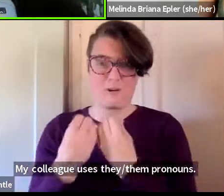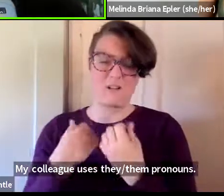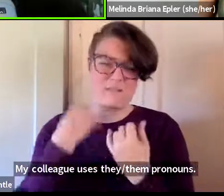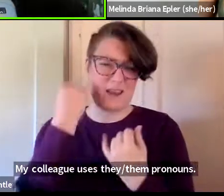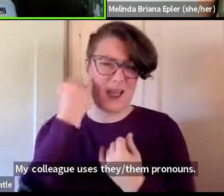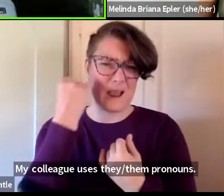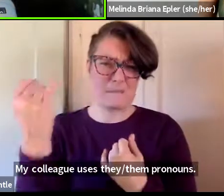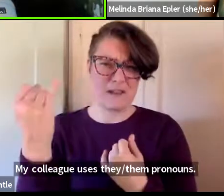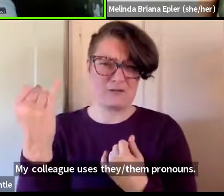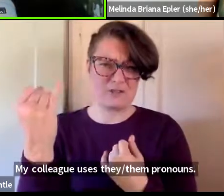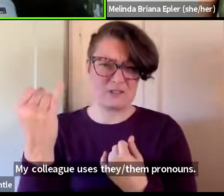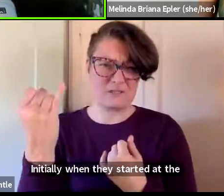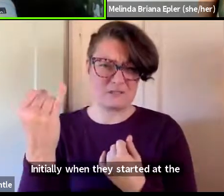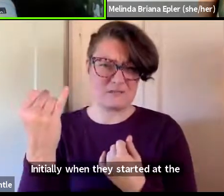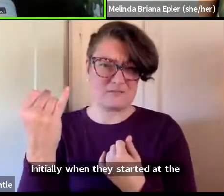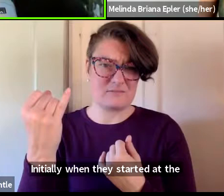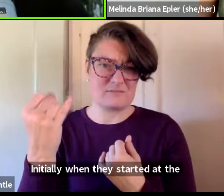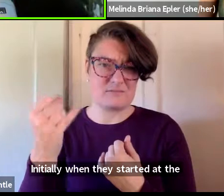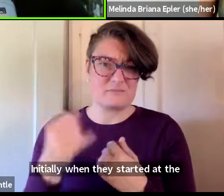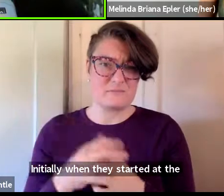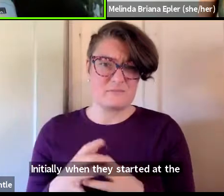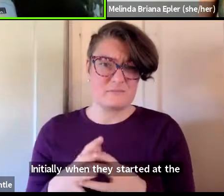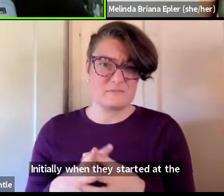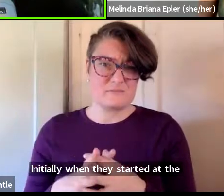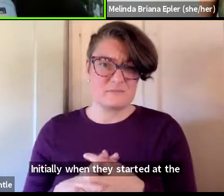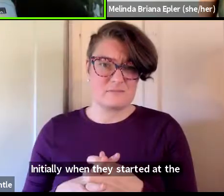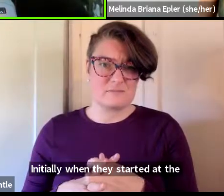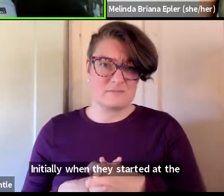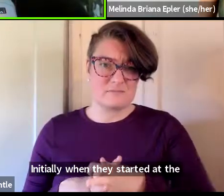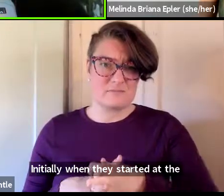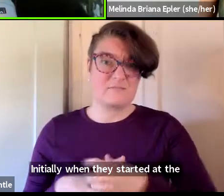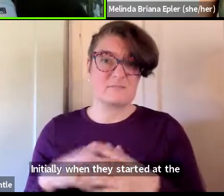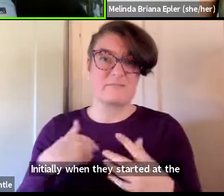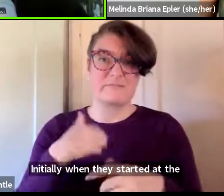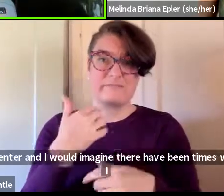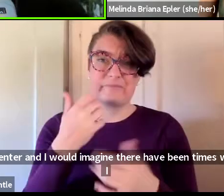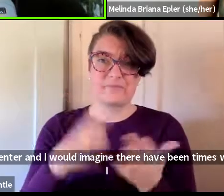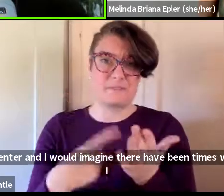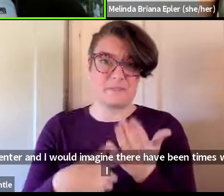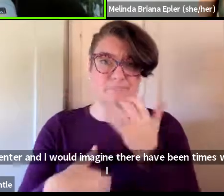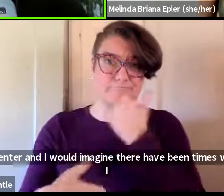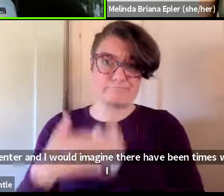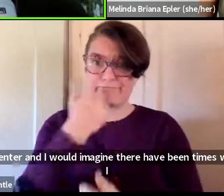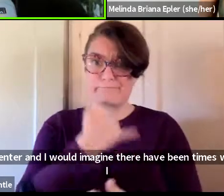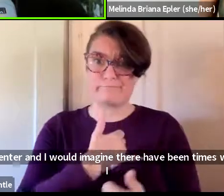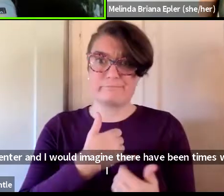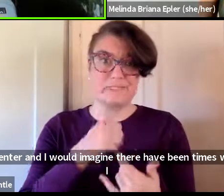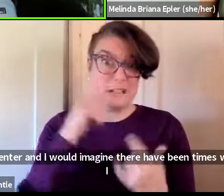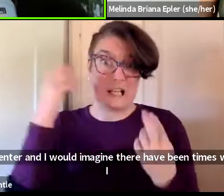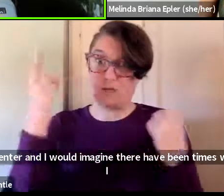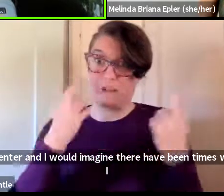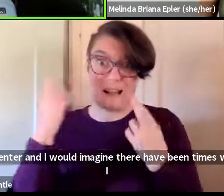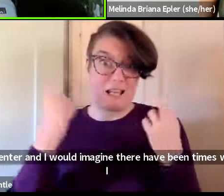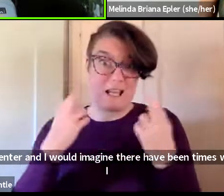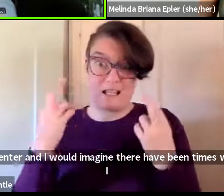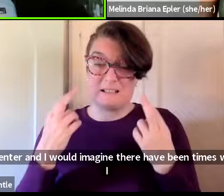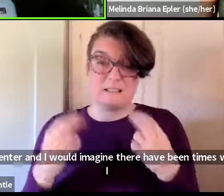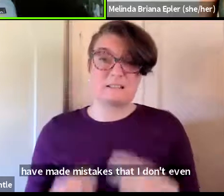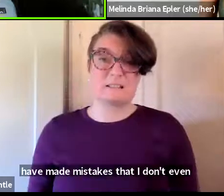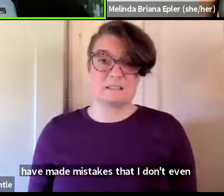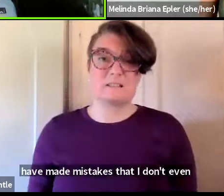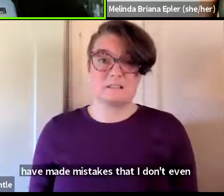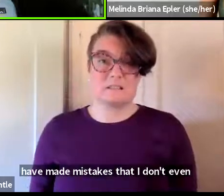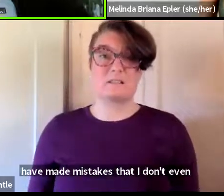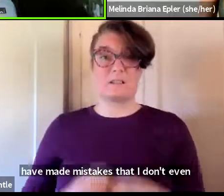imagine there have been times where I have made mistakes that I don't even realize more recently.